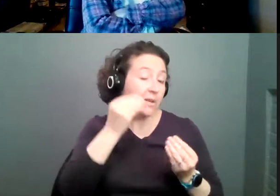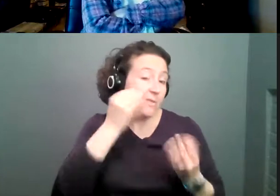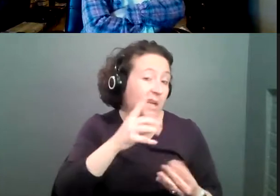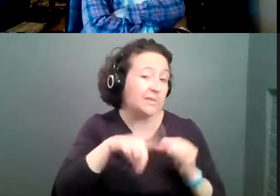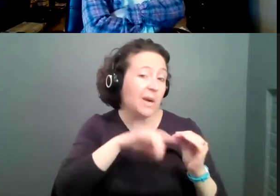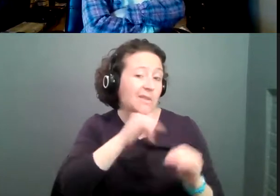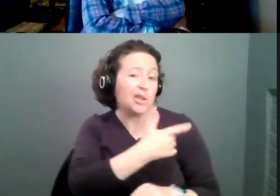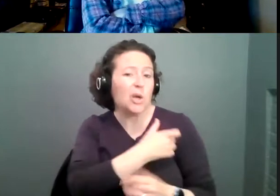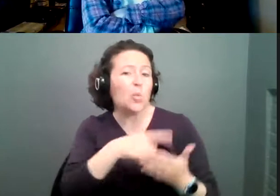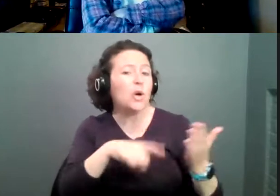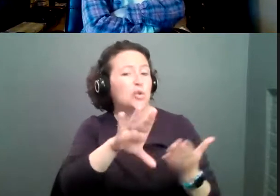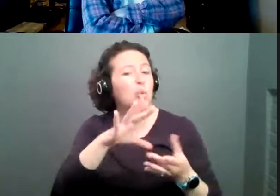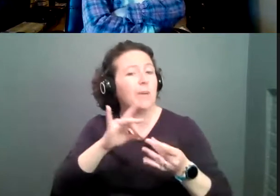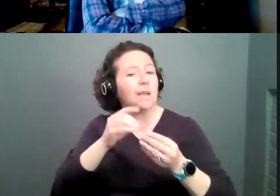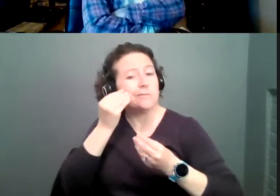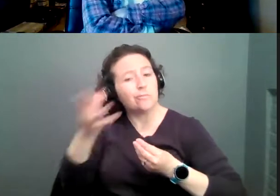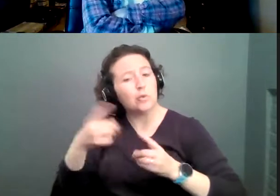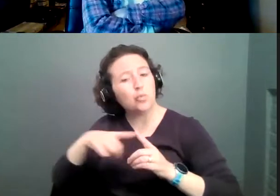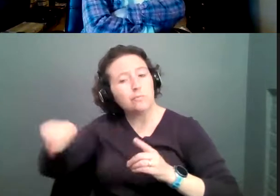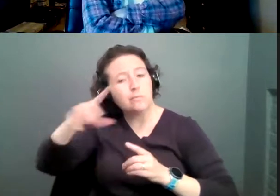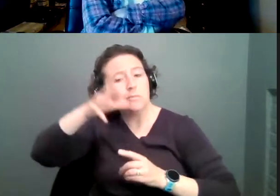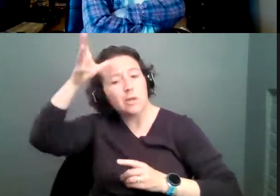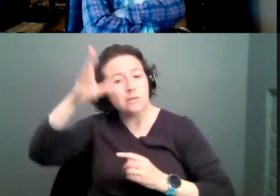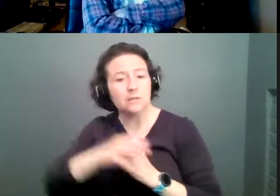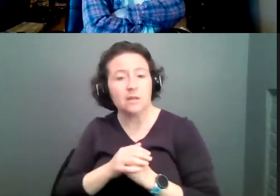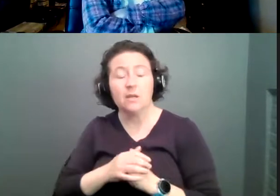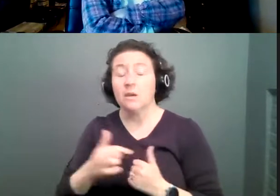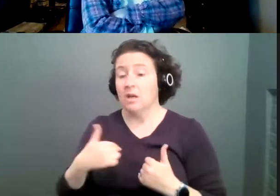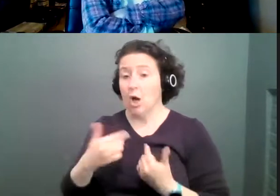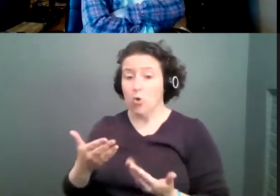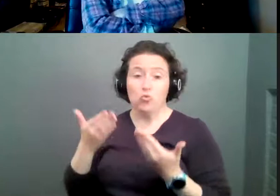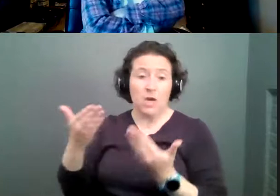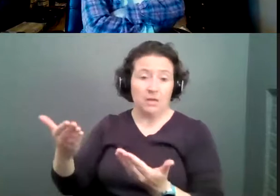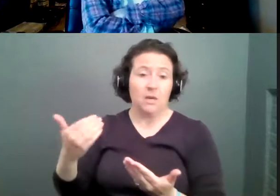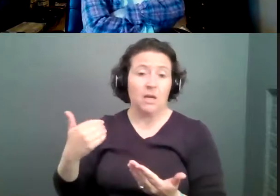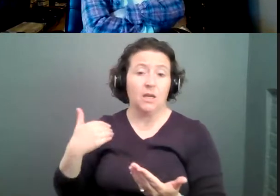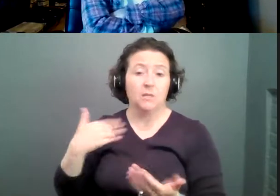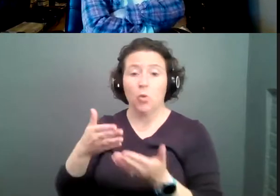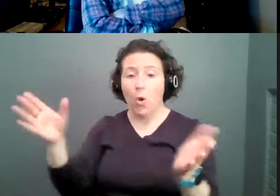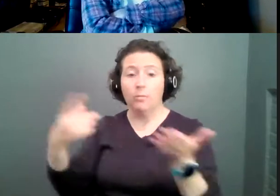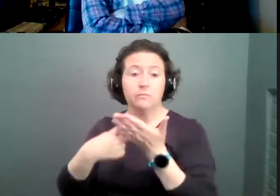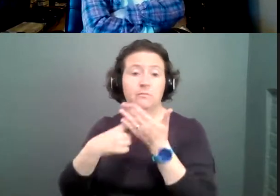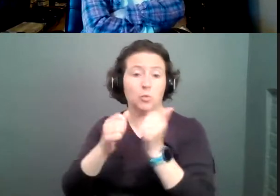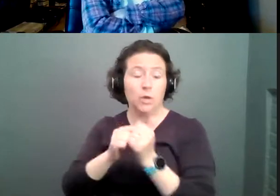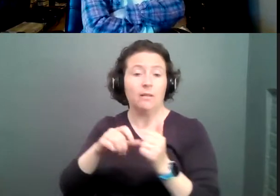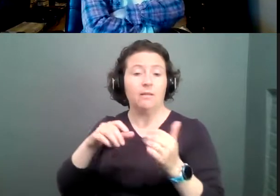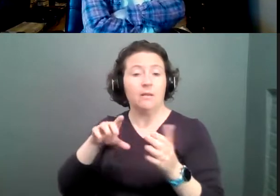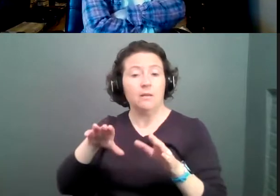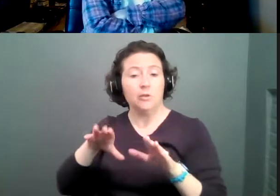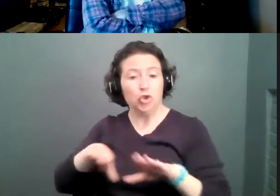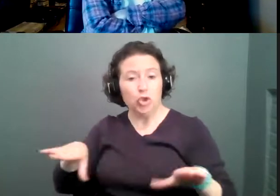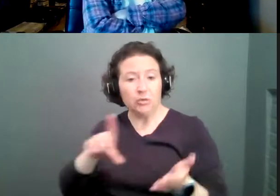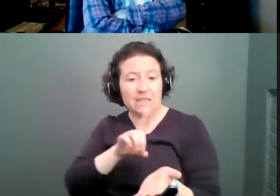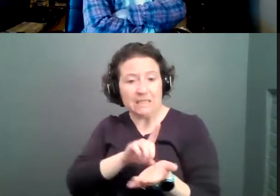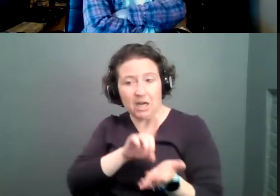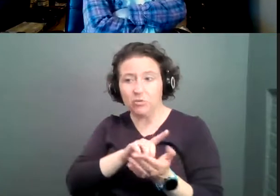this? What is your message to them at this point? I would recommend them to have open discussions with their pediatrician about any